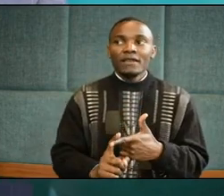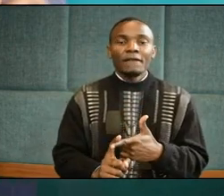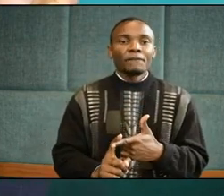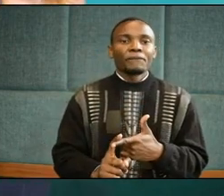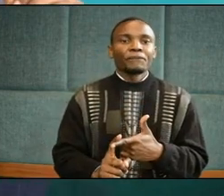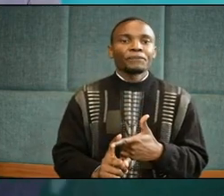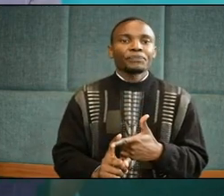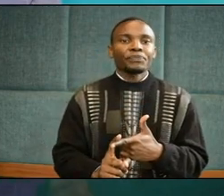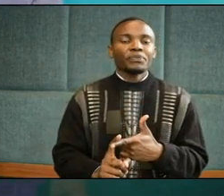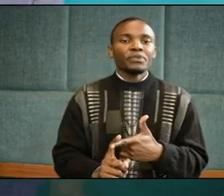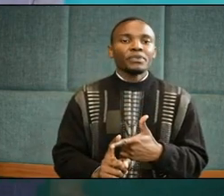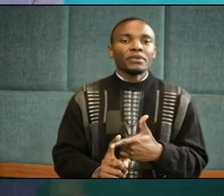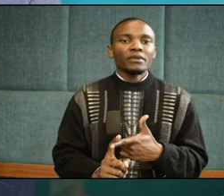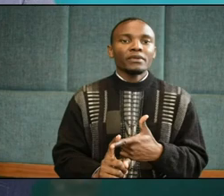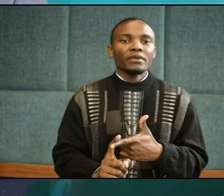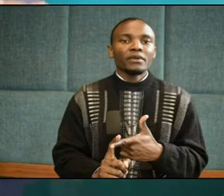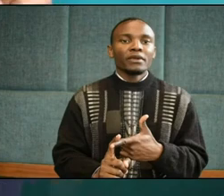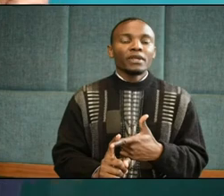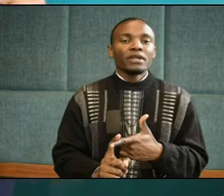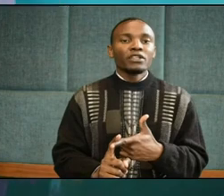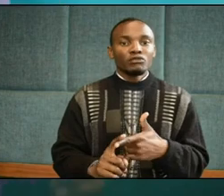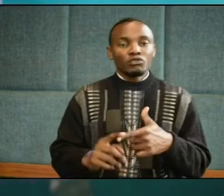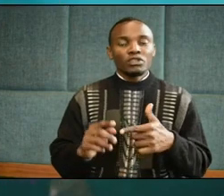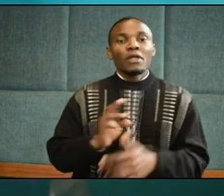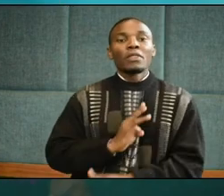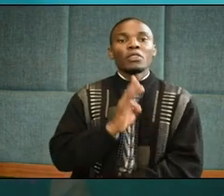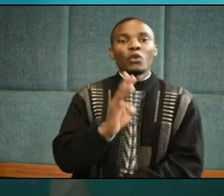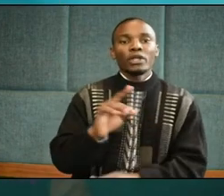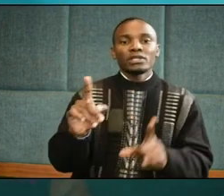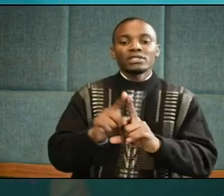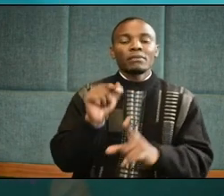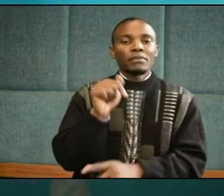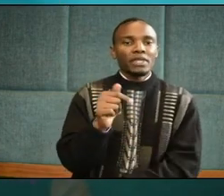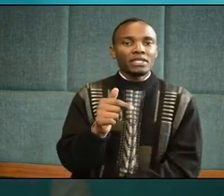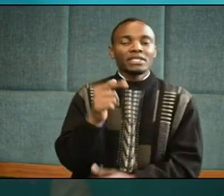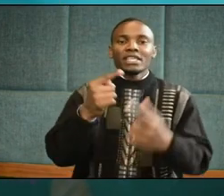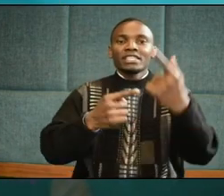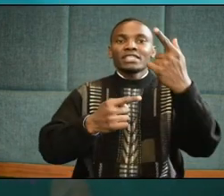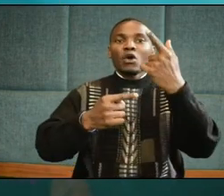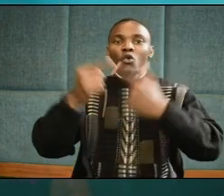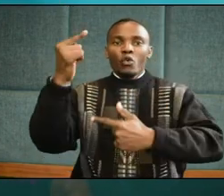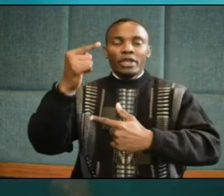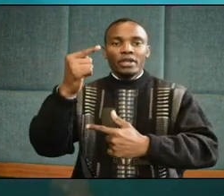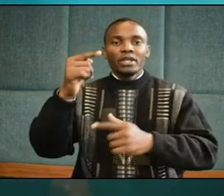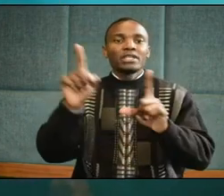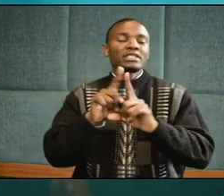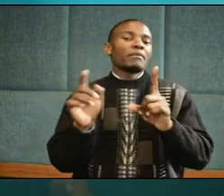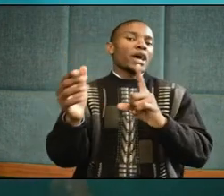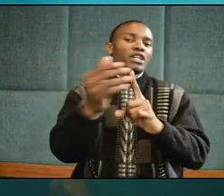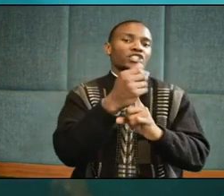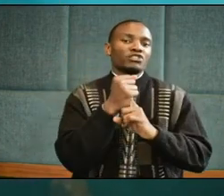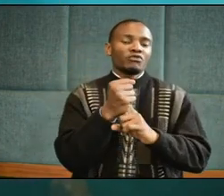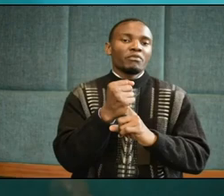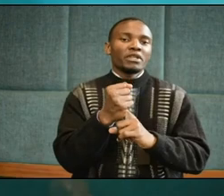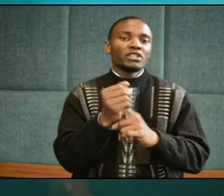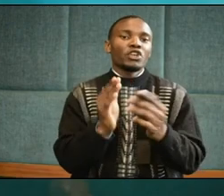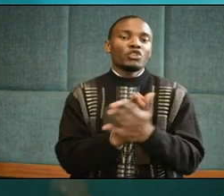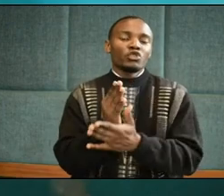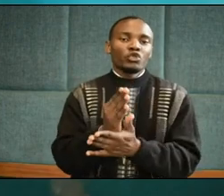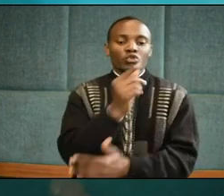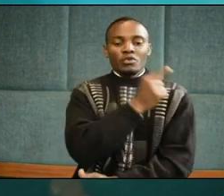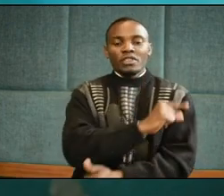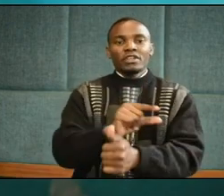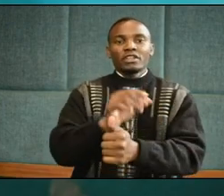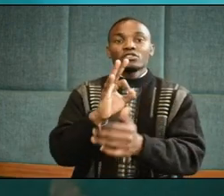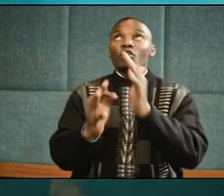do with the will. It is a conquest, a victory, and achievement by the grace of